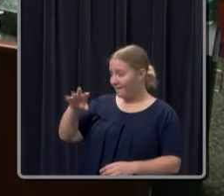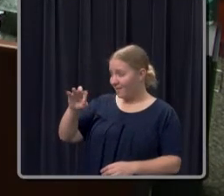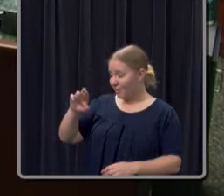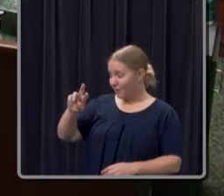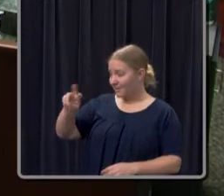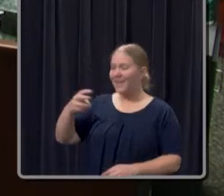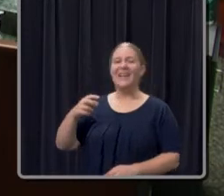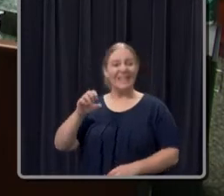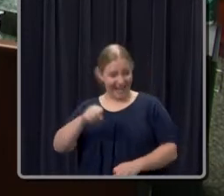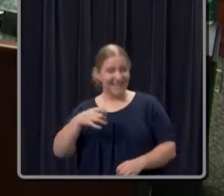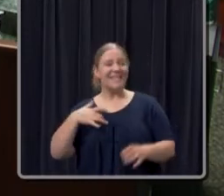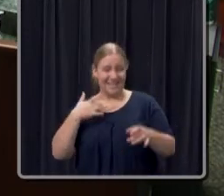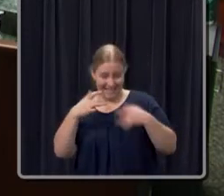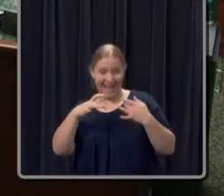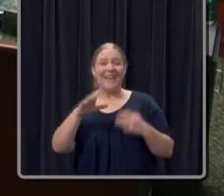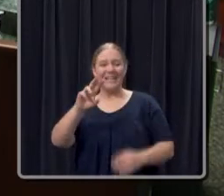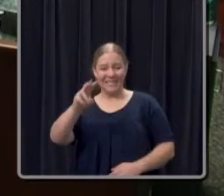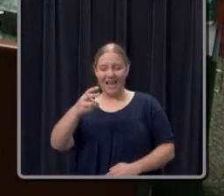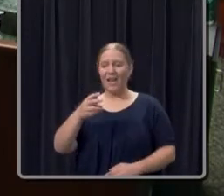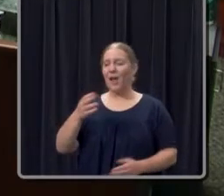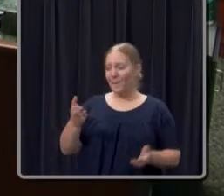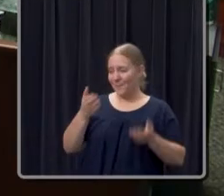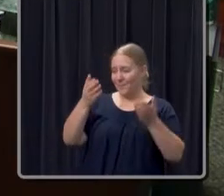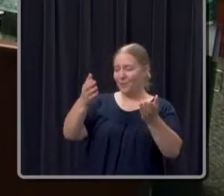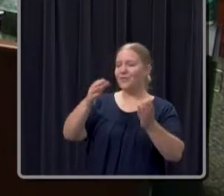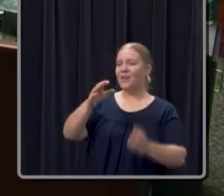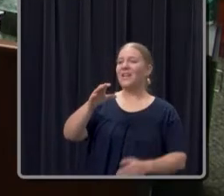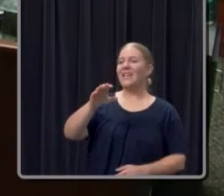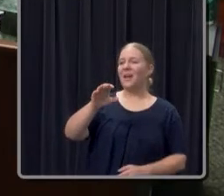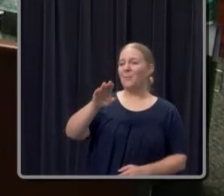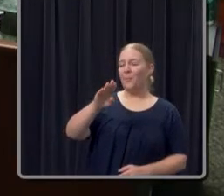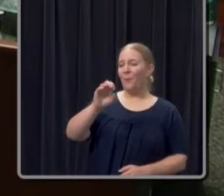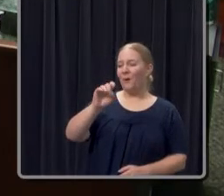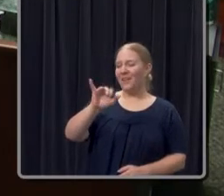Awesome. enthusiastic one. Motion by Mr. Boyd, second by Mrs. Felter.